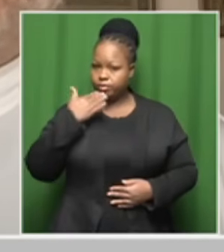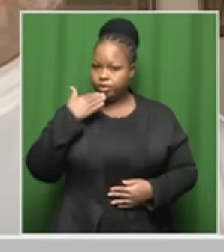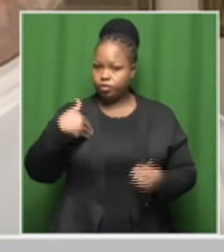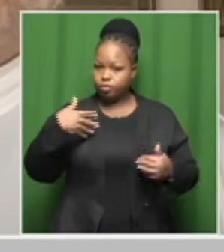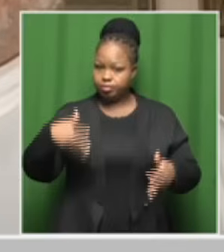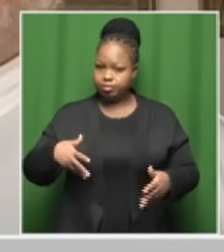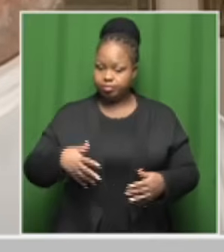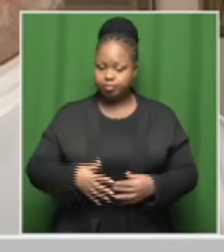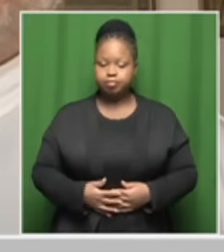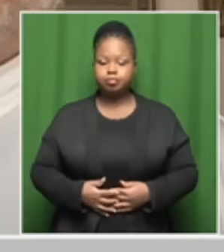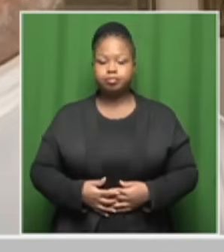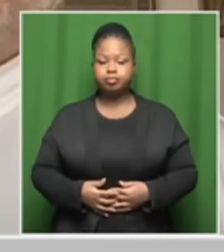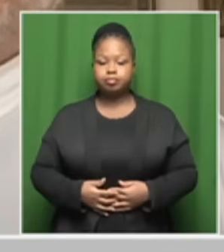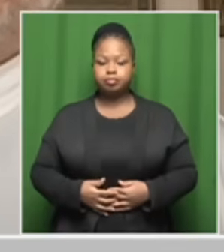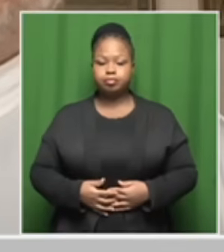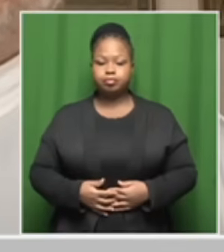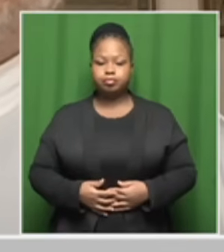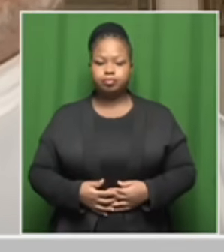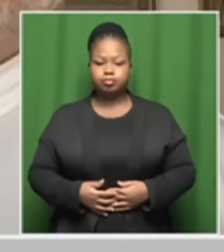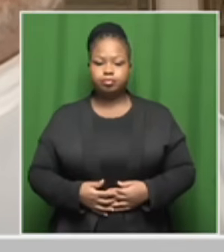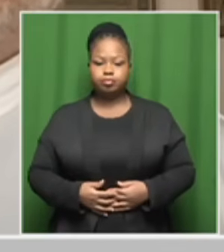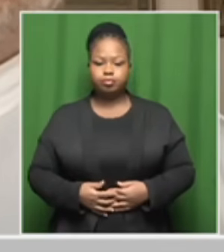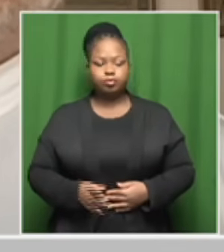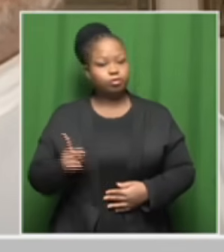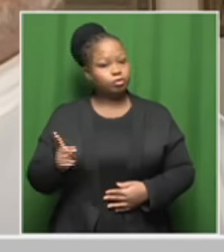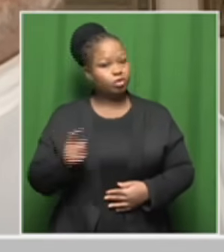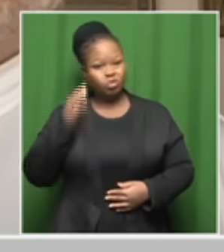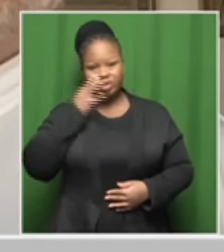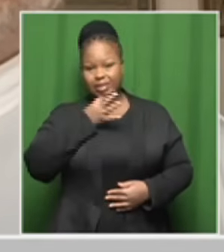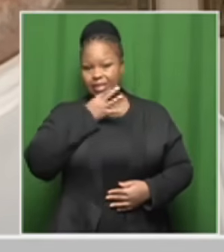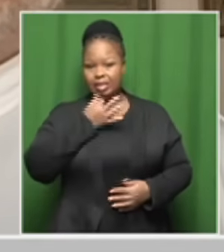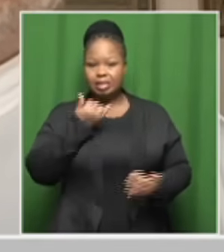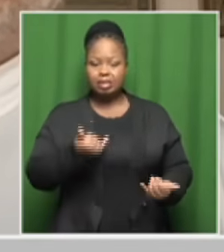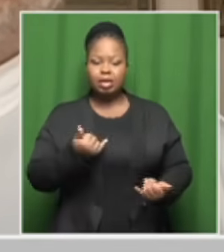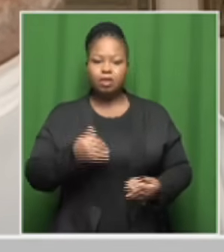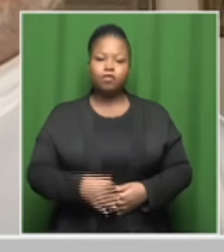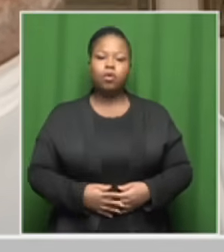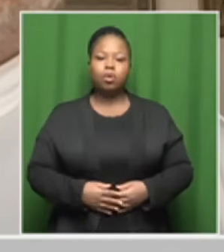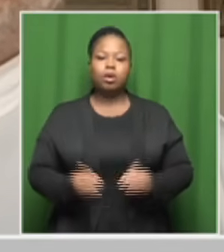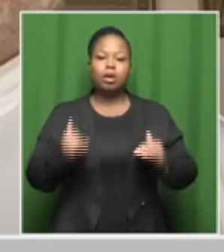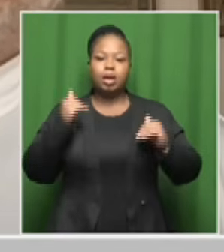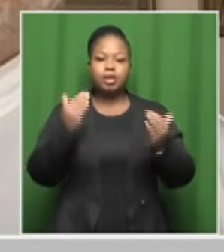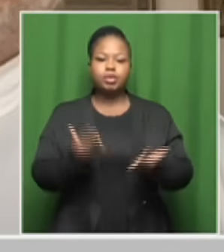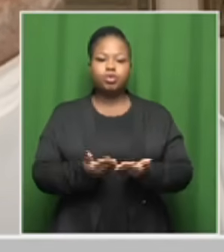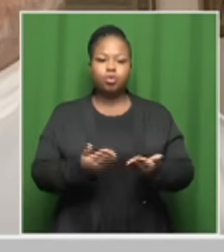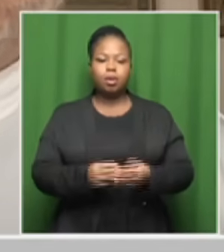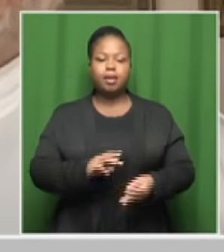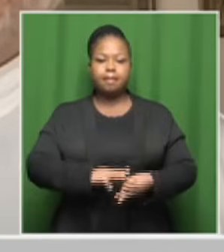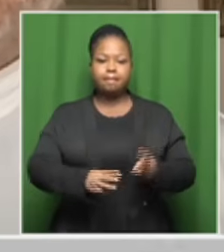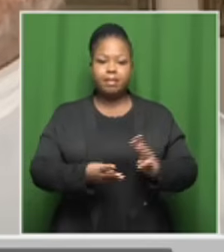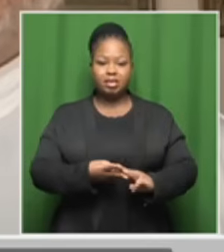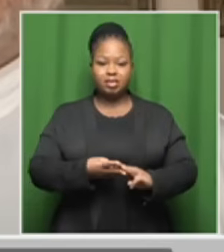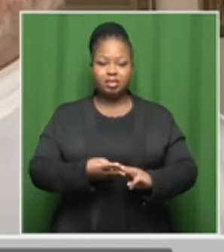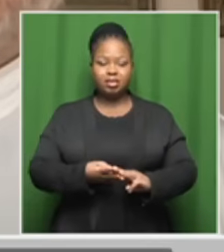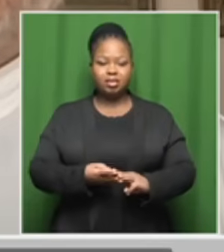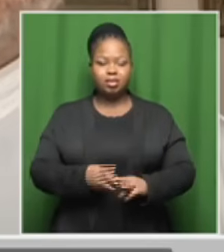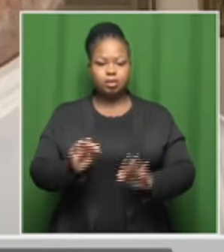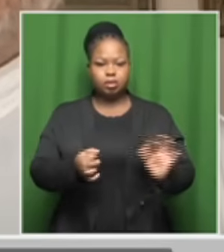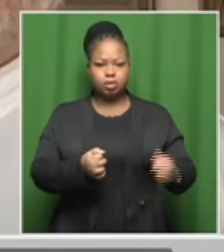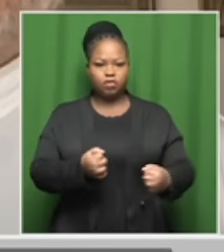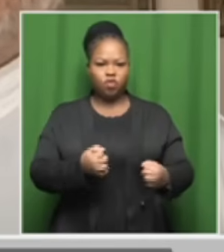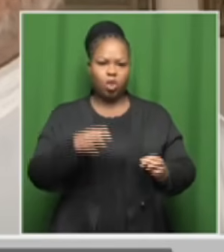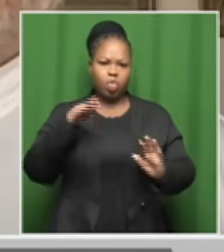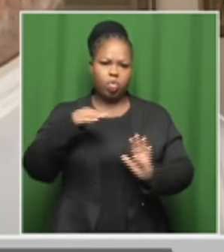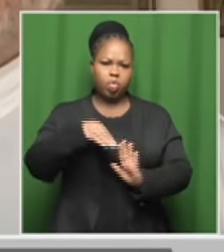much. So you point to the sharp decline in high school maths enrollment, and you say it's an